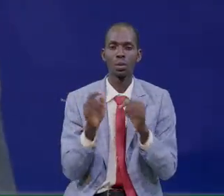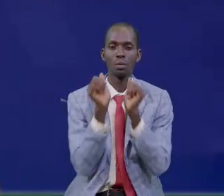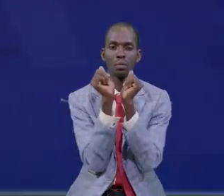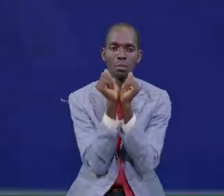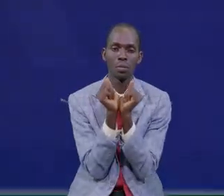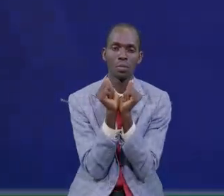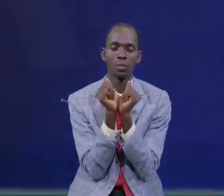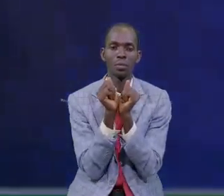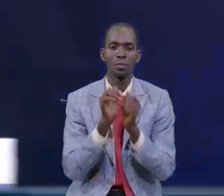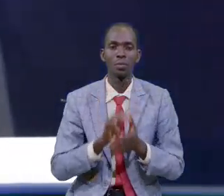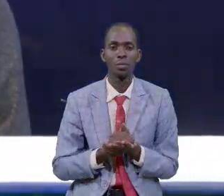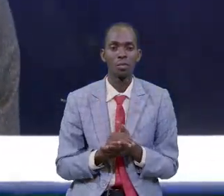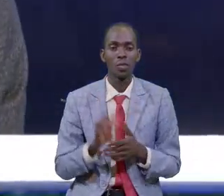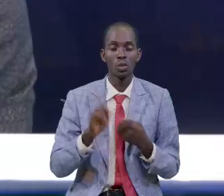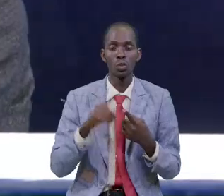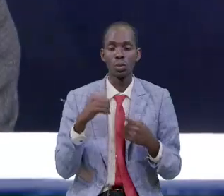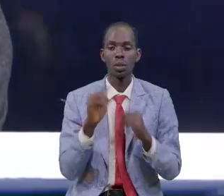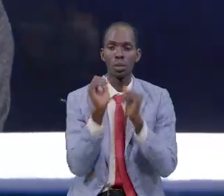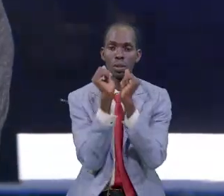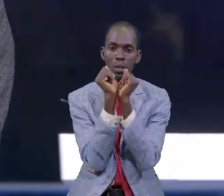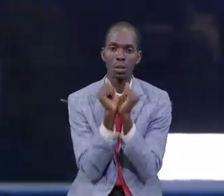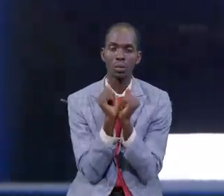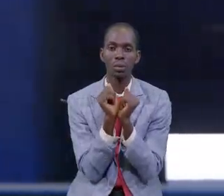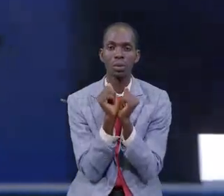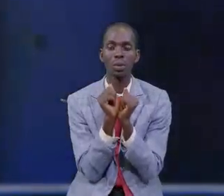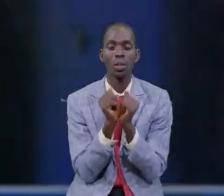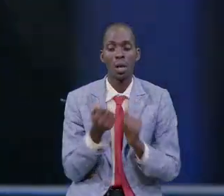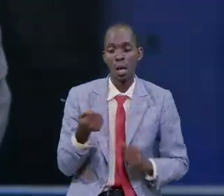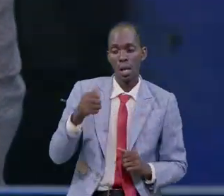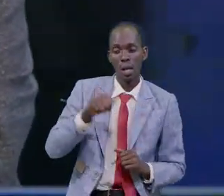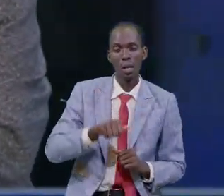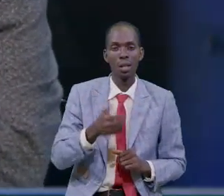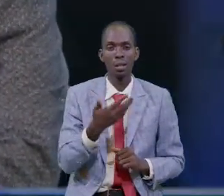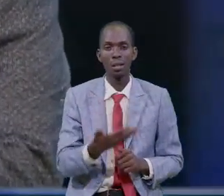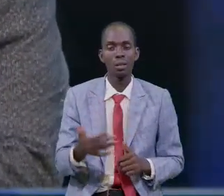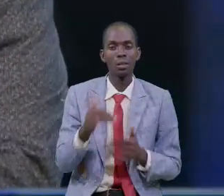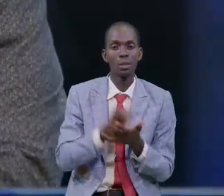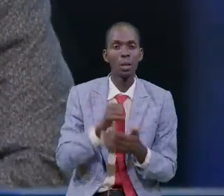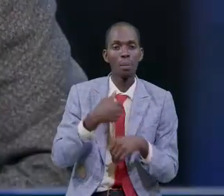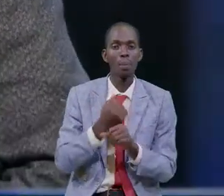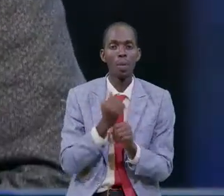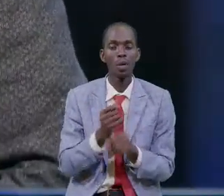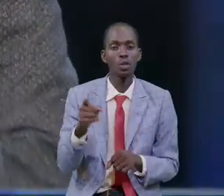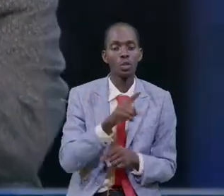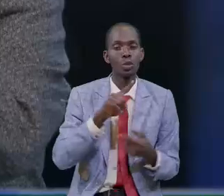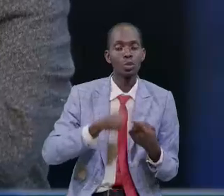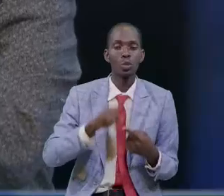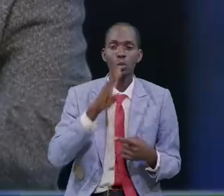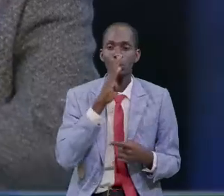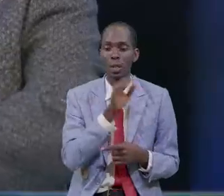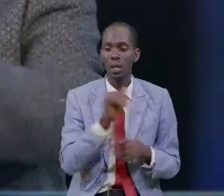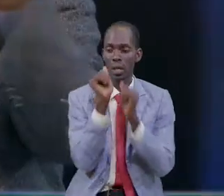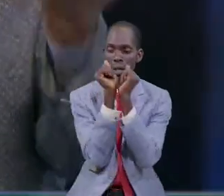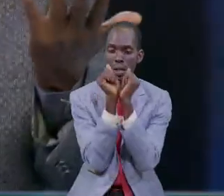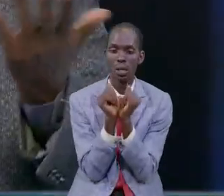To the captives. Anything that made you a captive, a slave, the